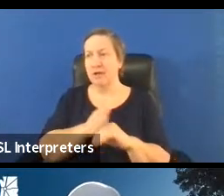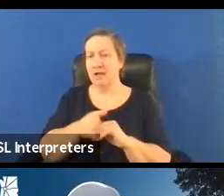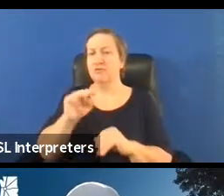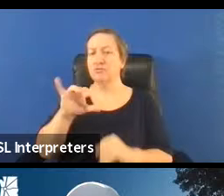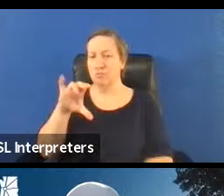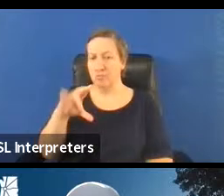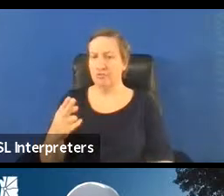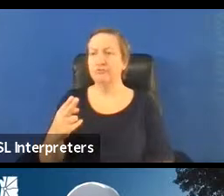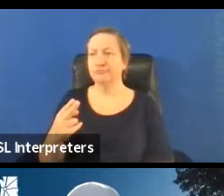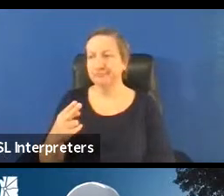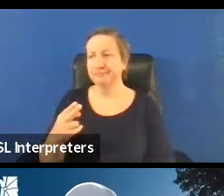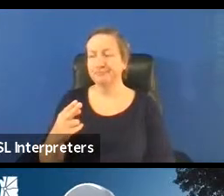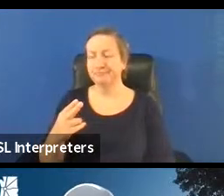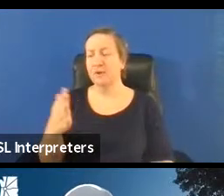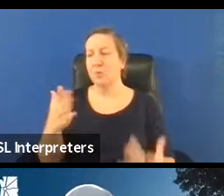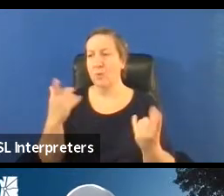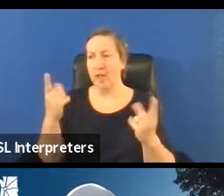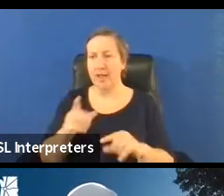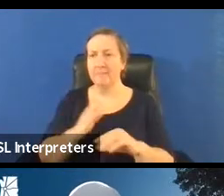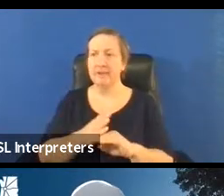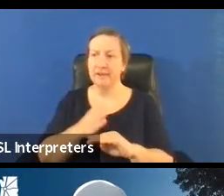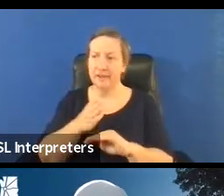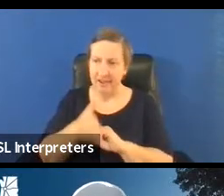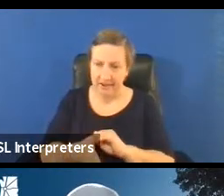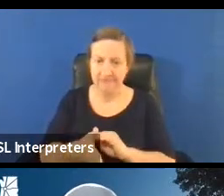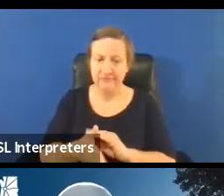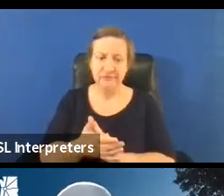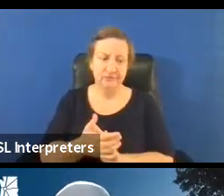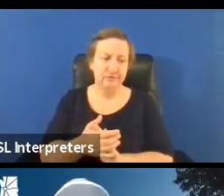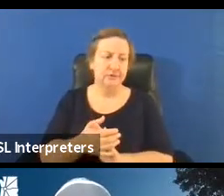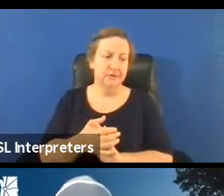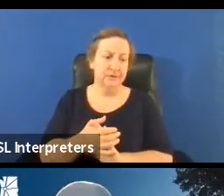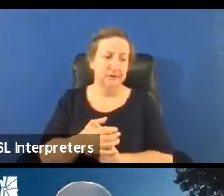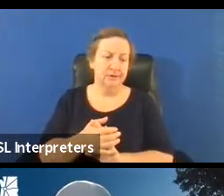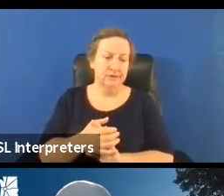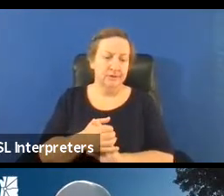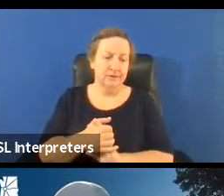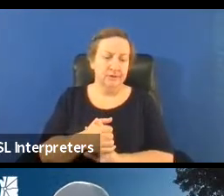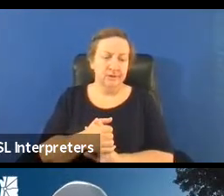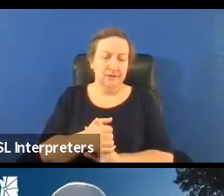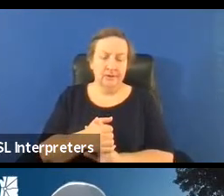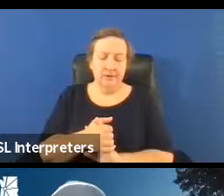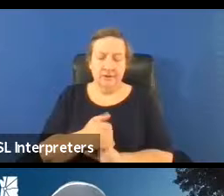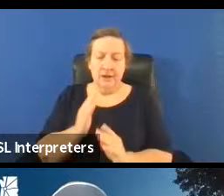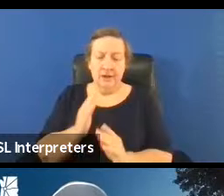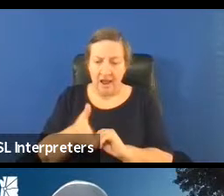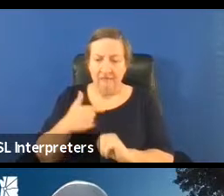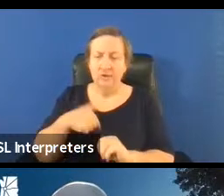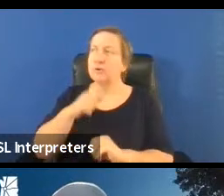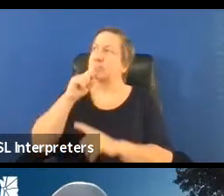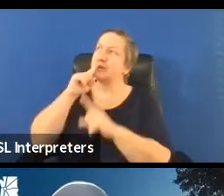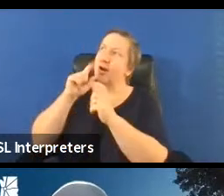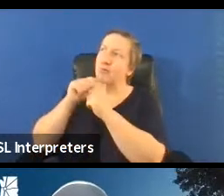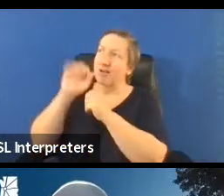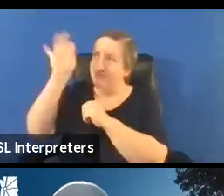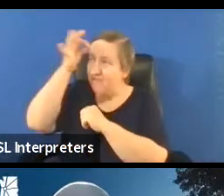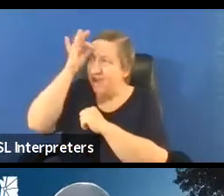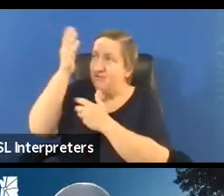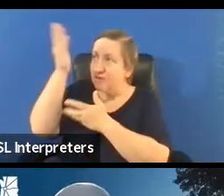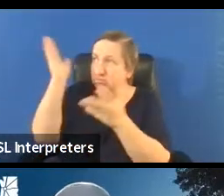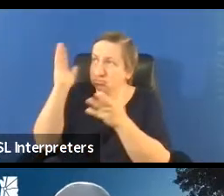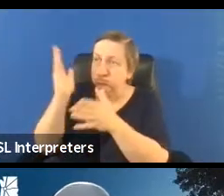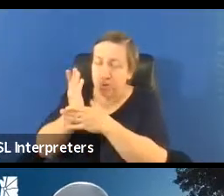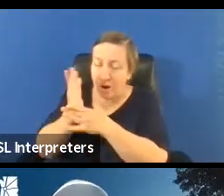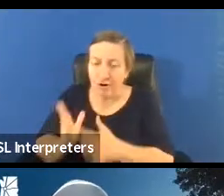March, what happens after we have talked to our federal partners. So that will